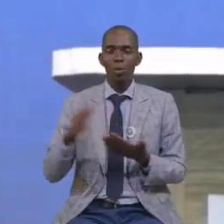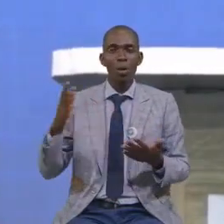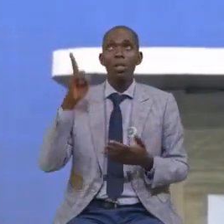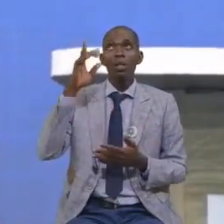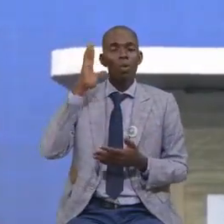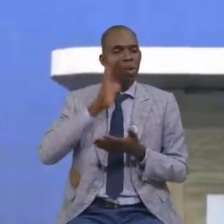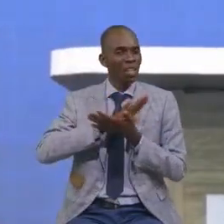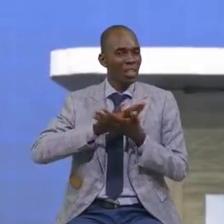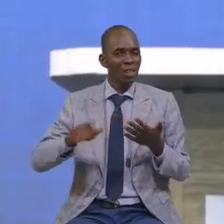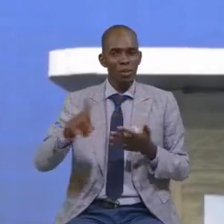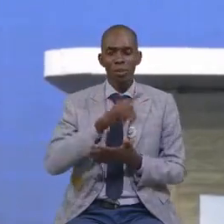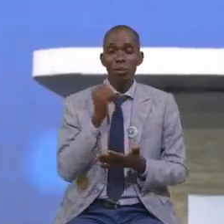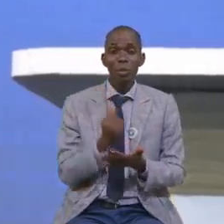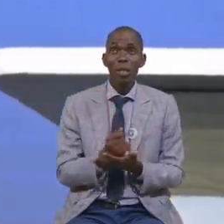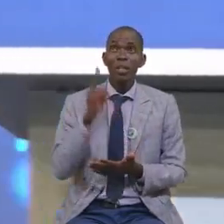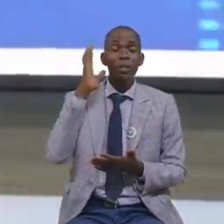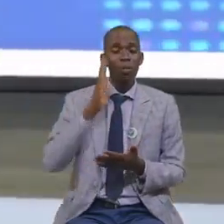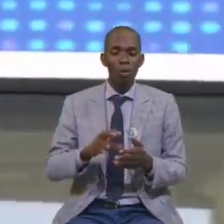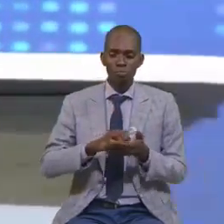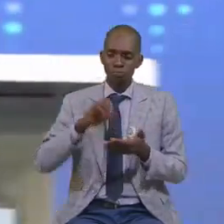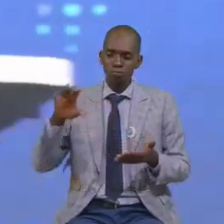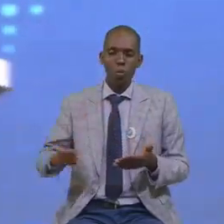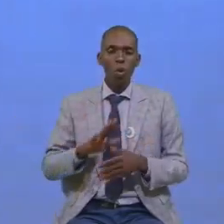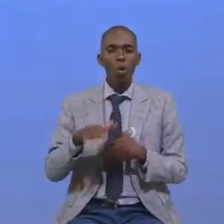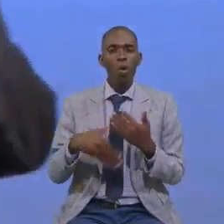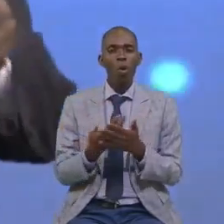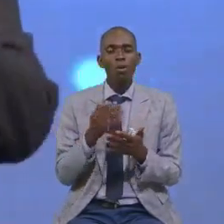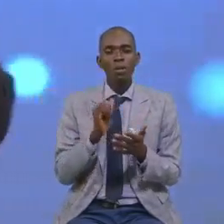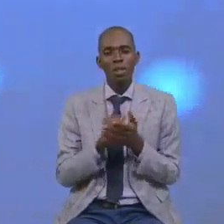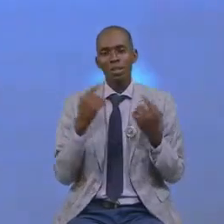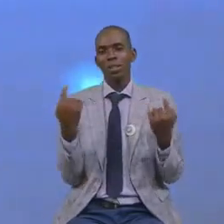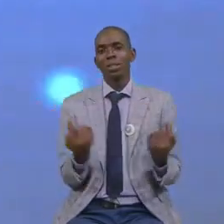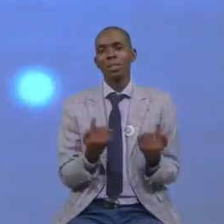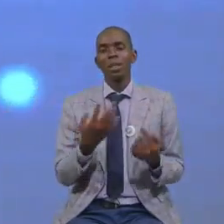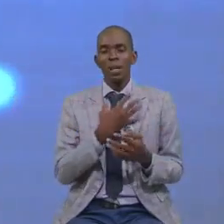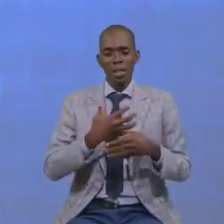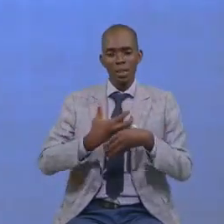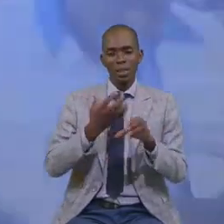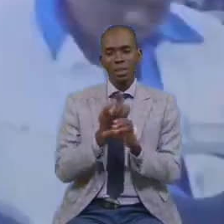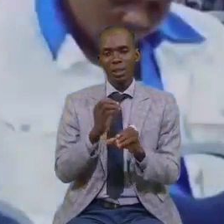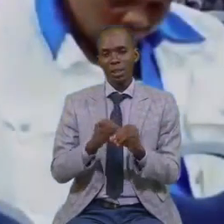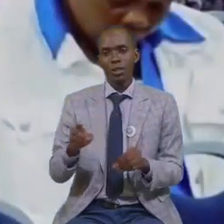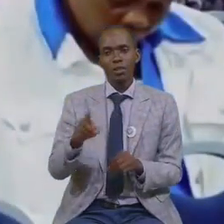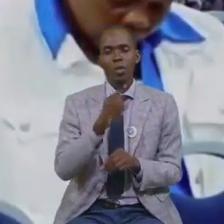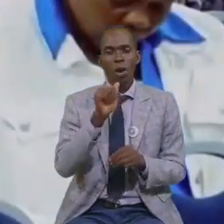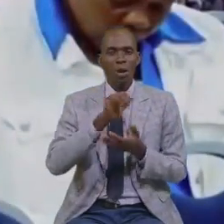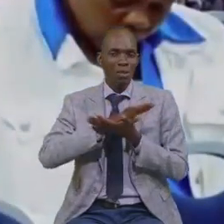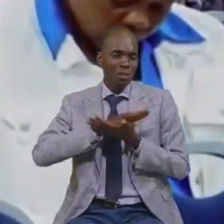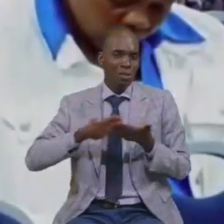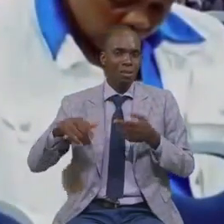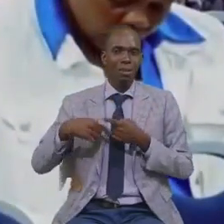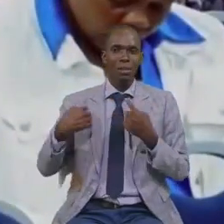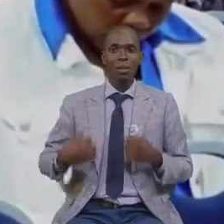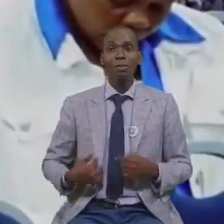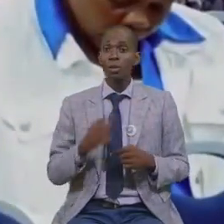He will blot out all those iniquities and then create in you a clean heart.